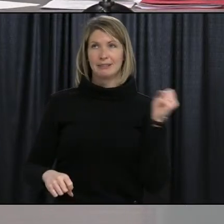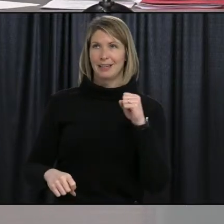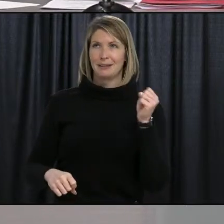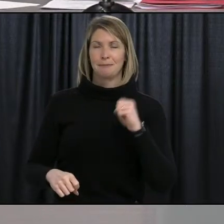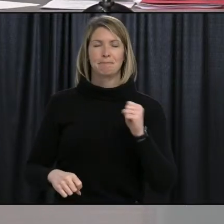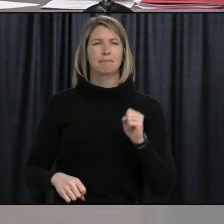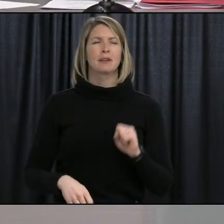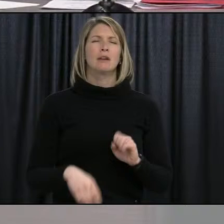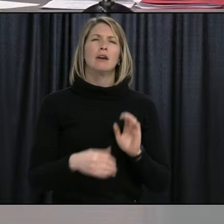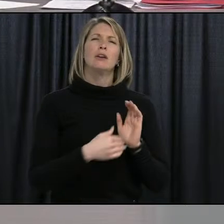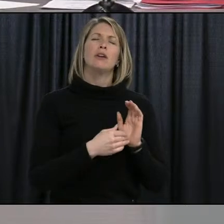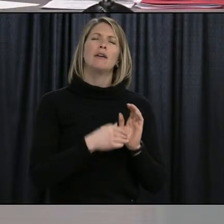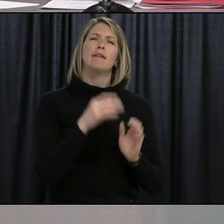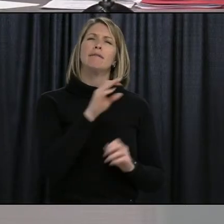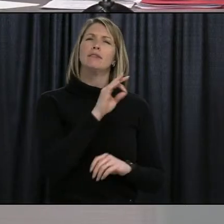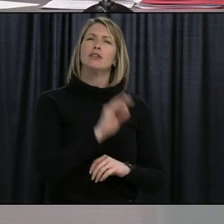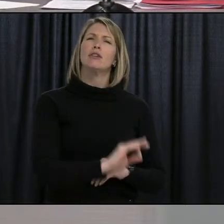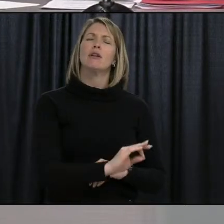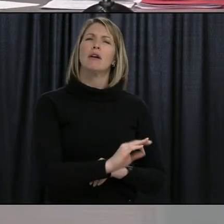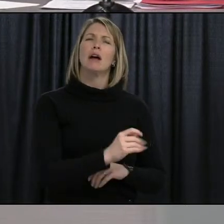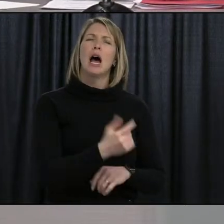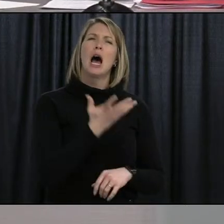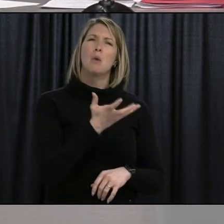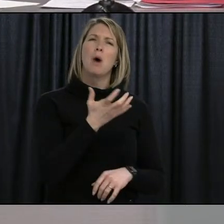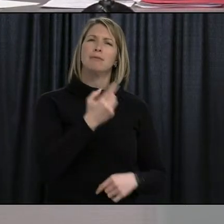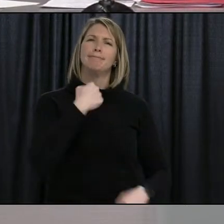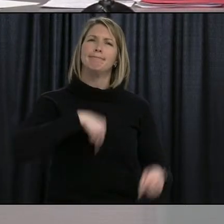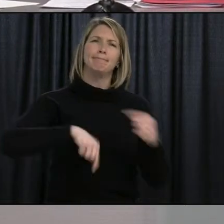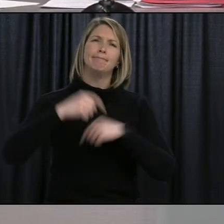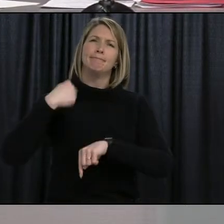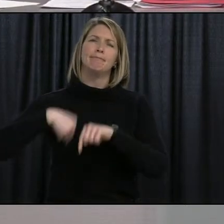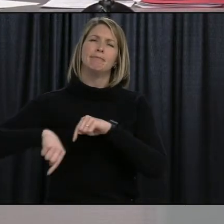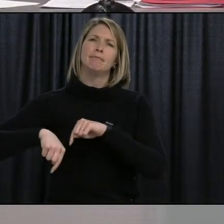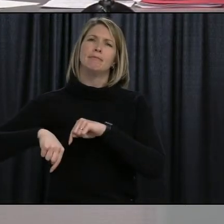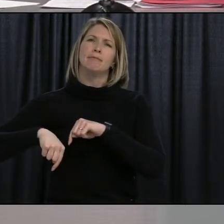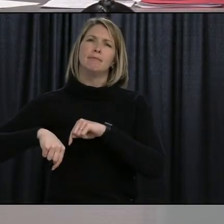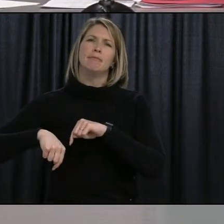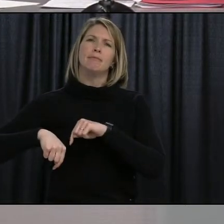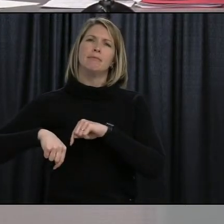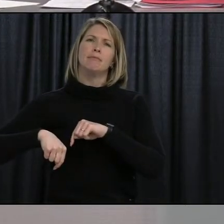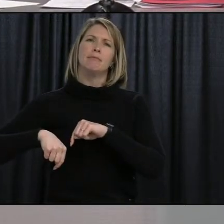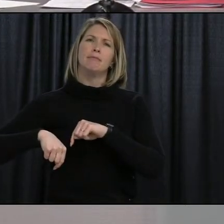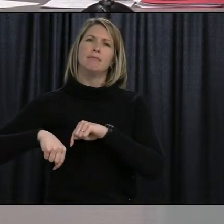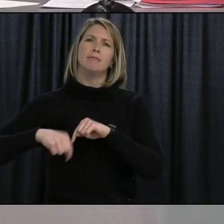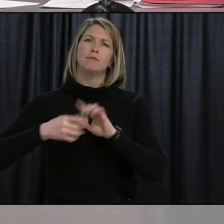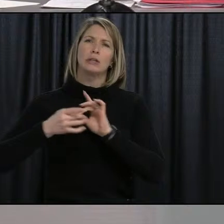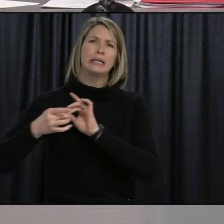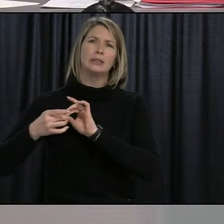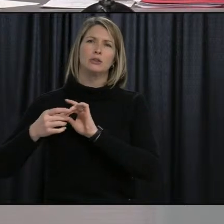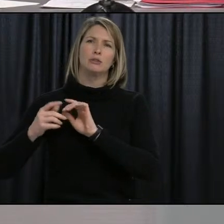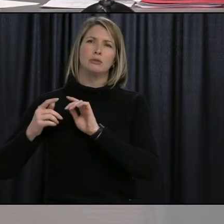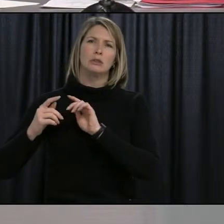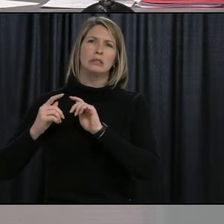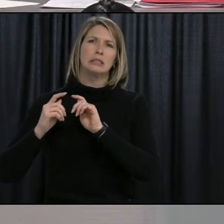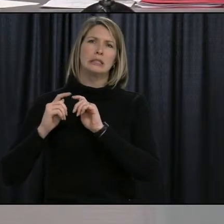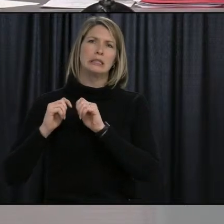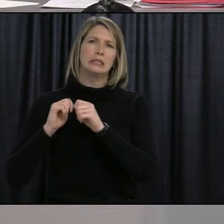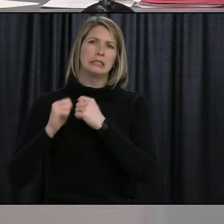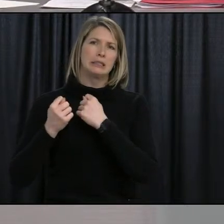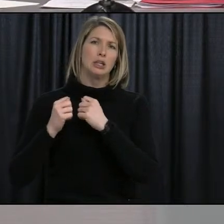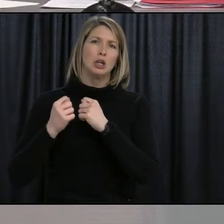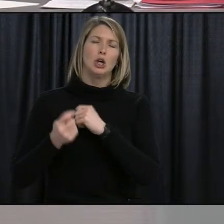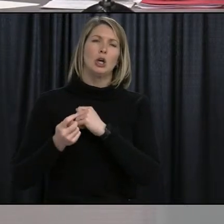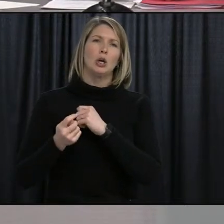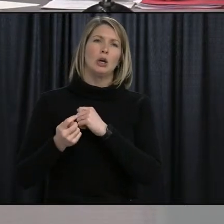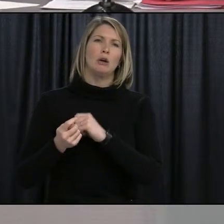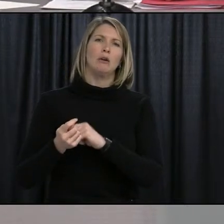Dr. Fitzgerald, just to go back to the question about the queues and two queues. I can understand there